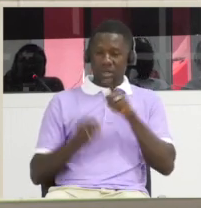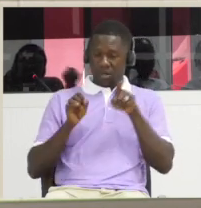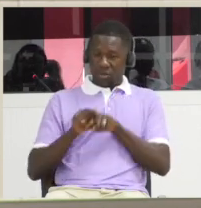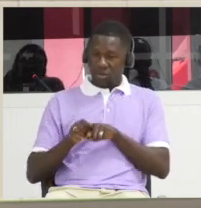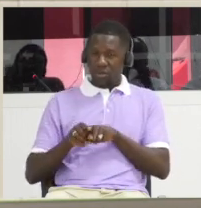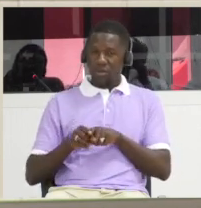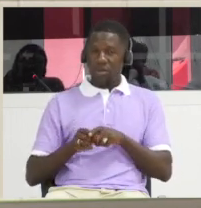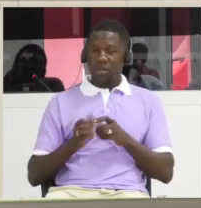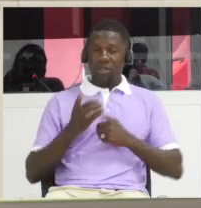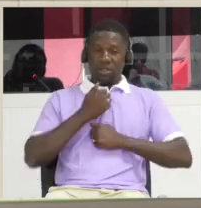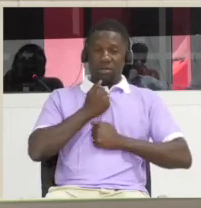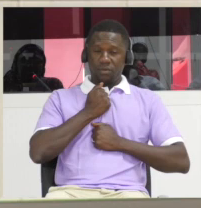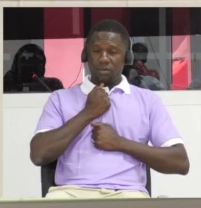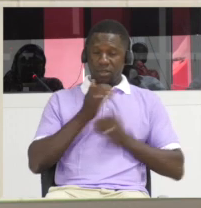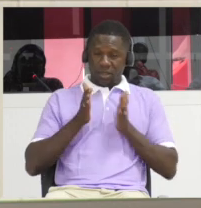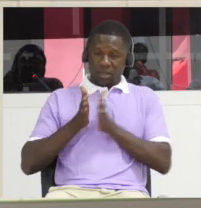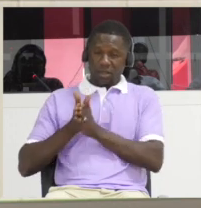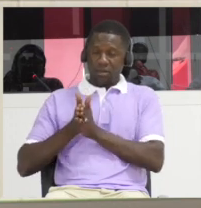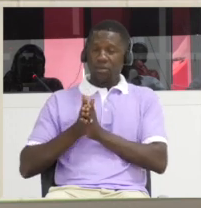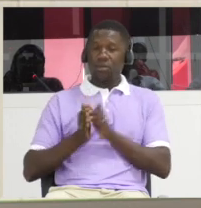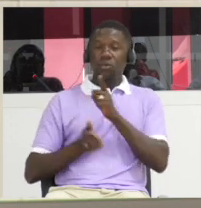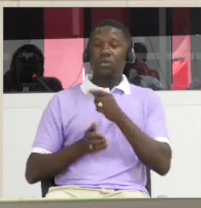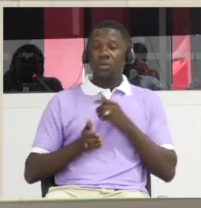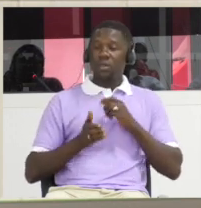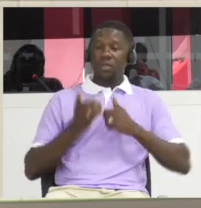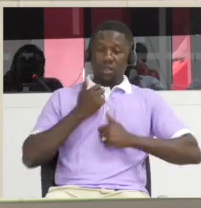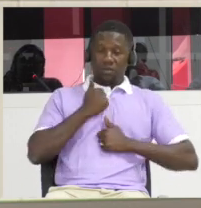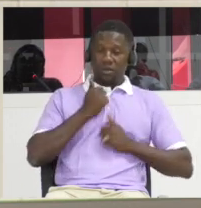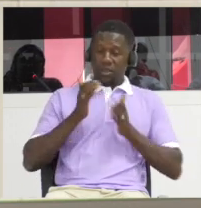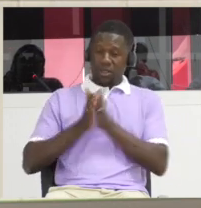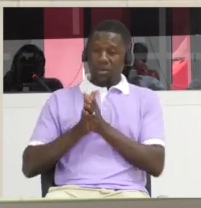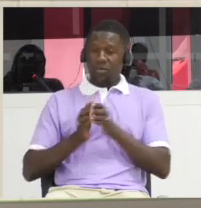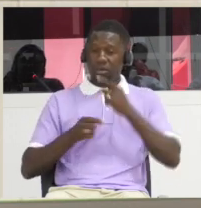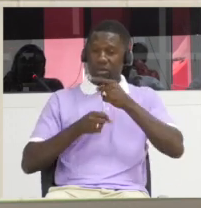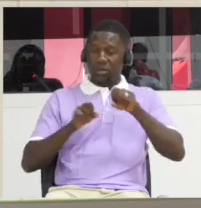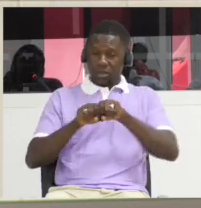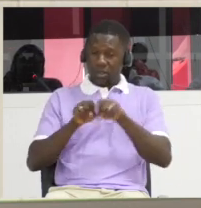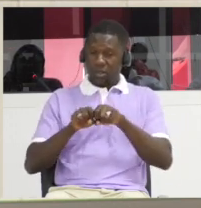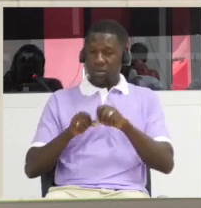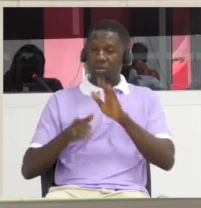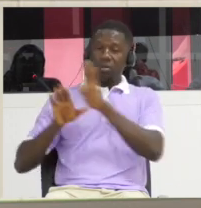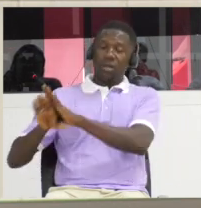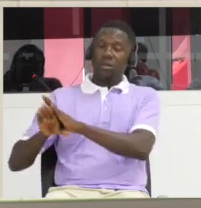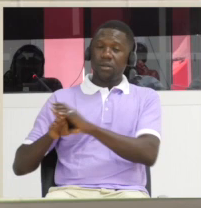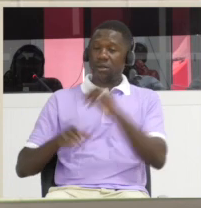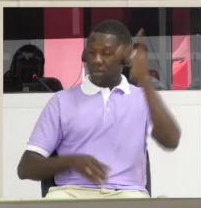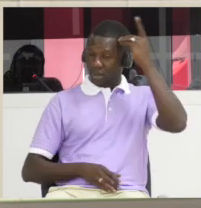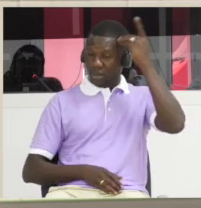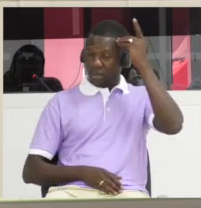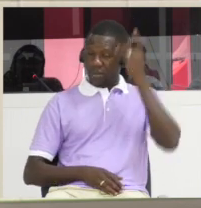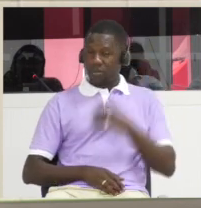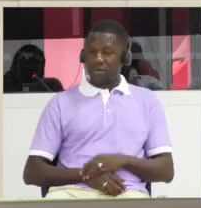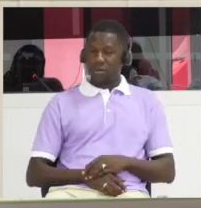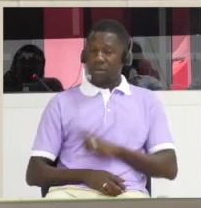Embassy, who was also a defense attaché for Senegal and based in Dakar. So I don't think